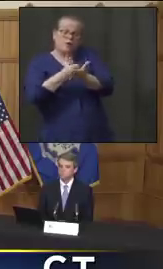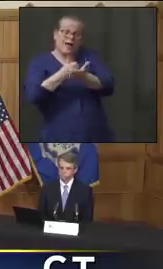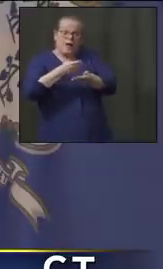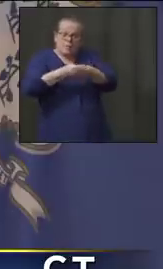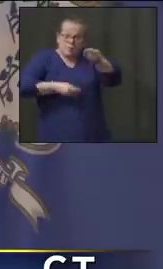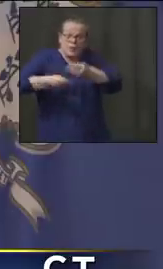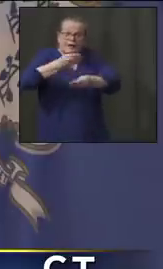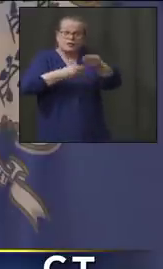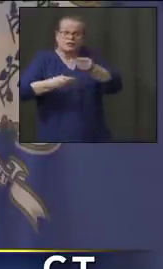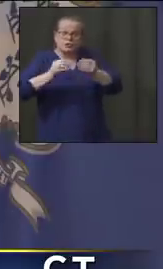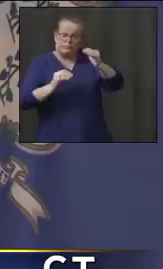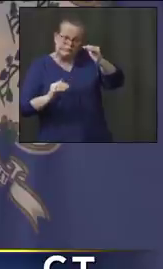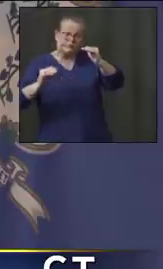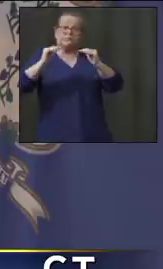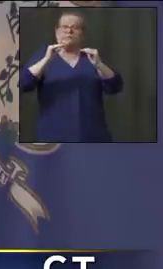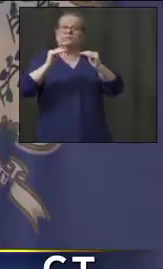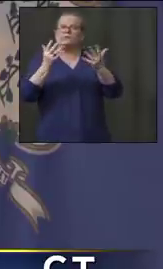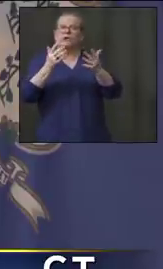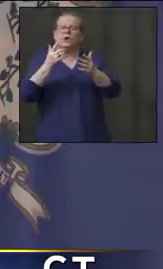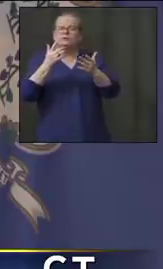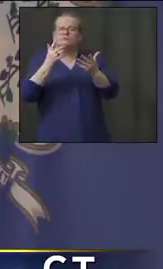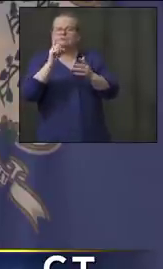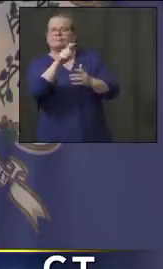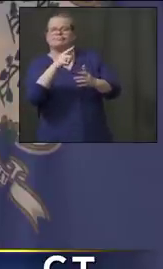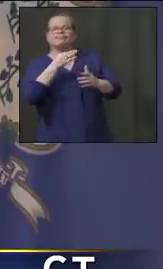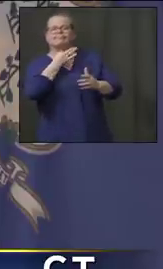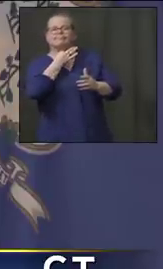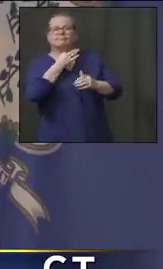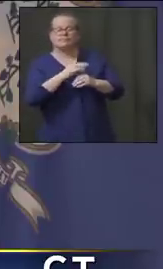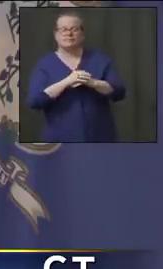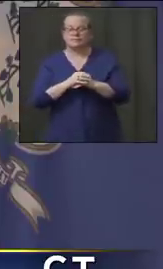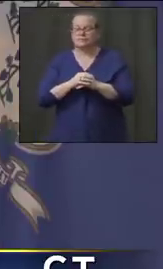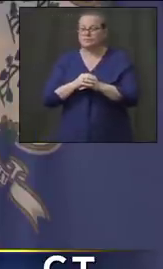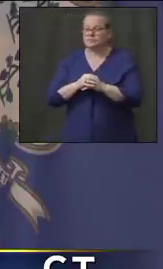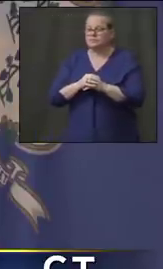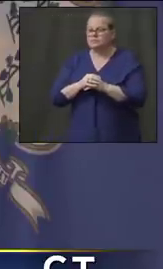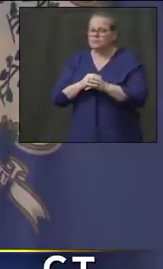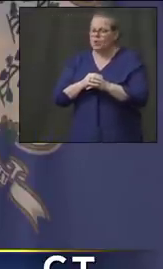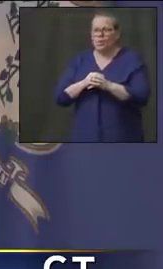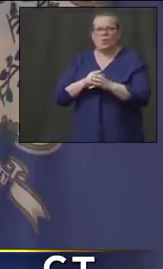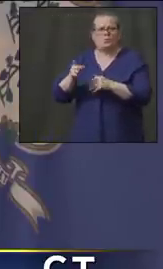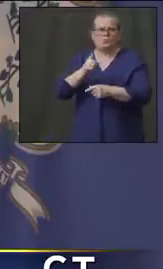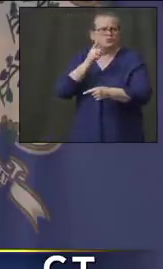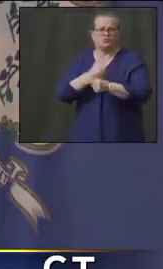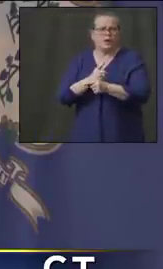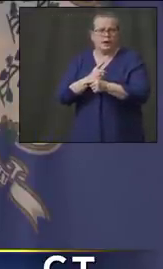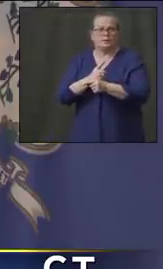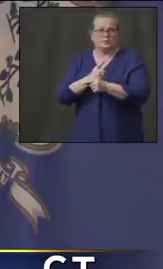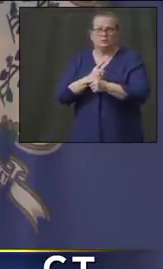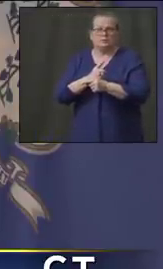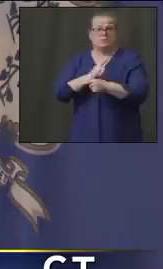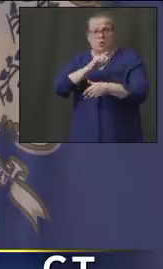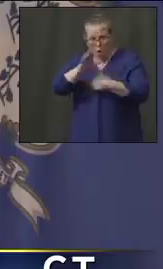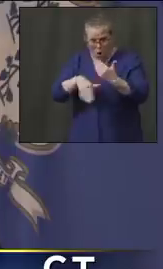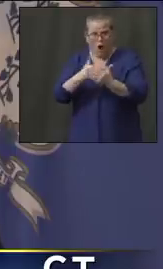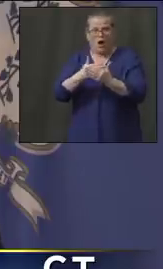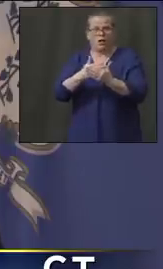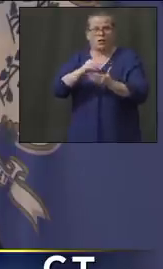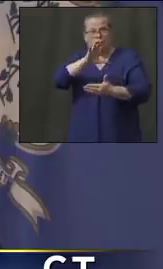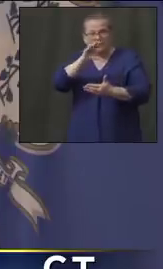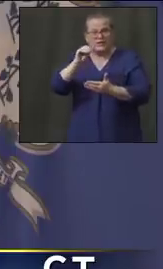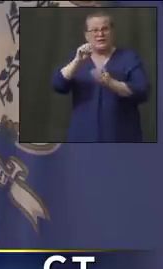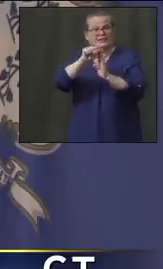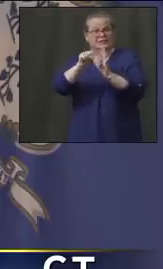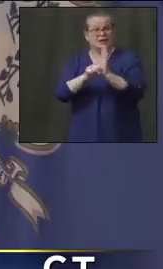No question about it. COVID-19 has decimated the budgets of 50 states. Connecticut does have